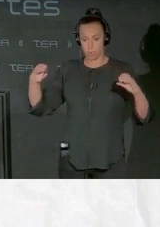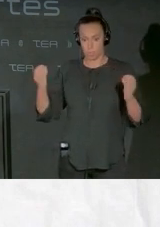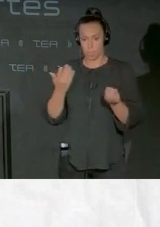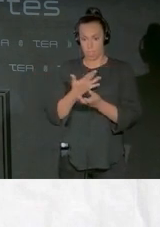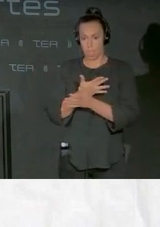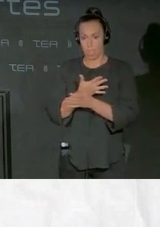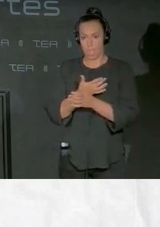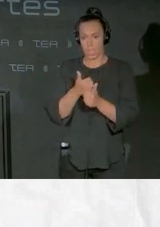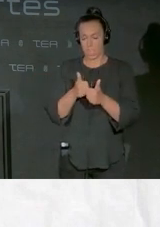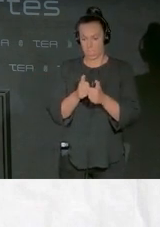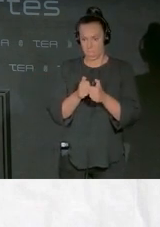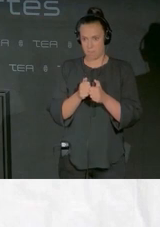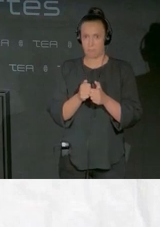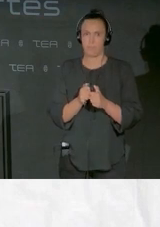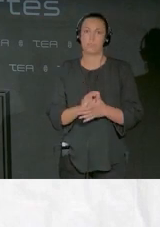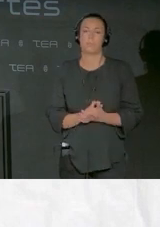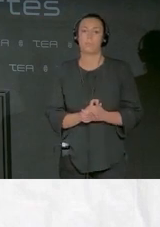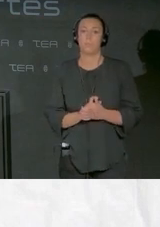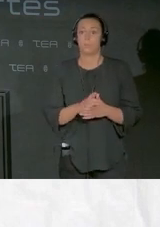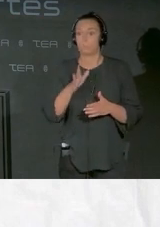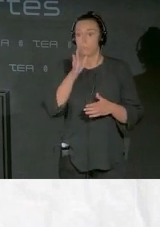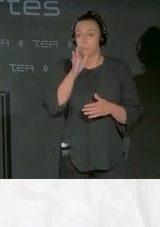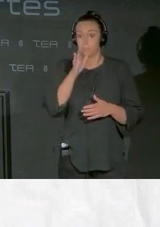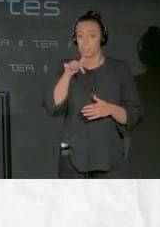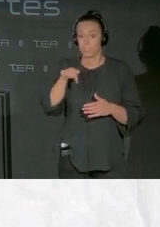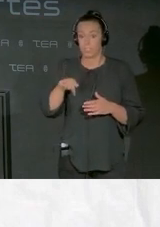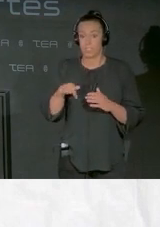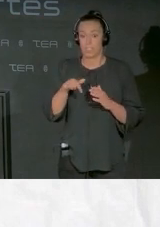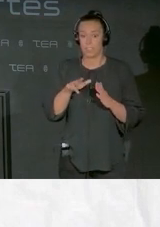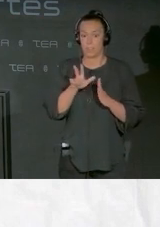the games are stored in the cloud.